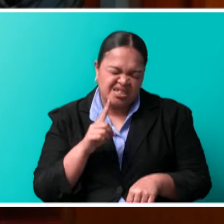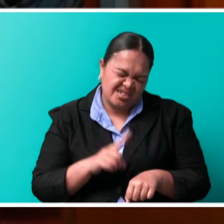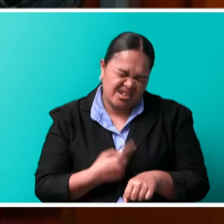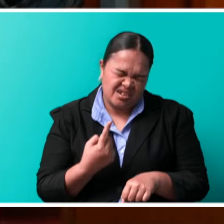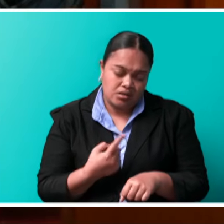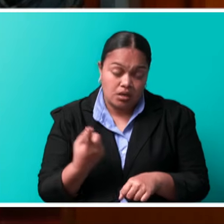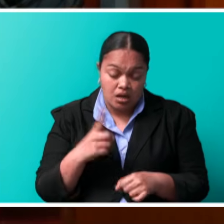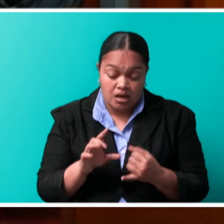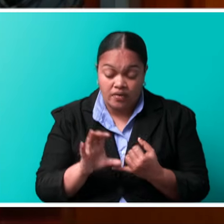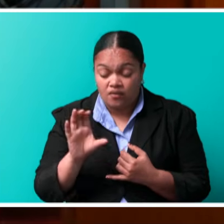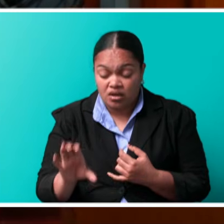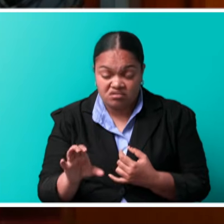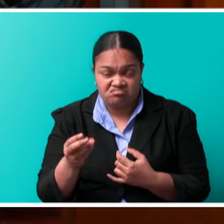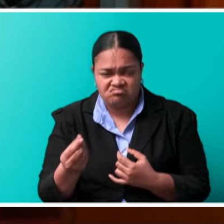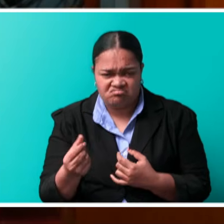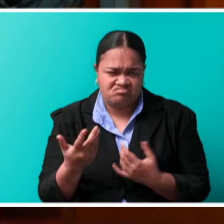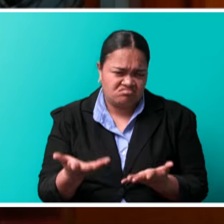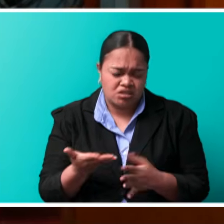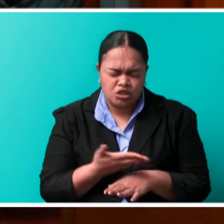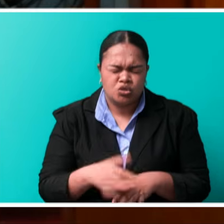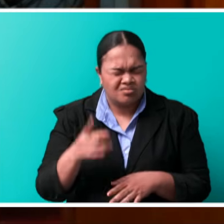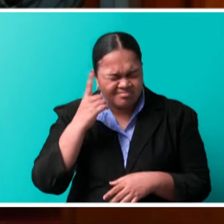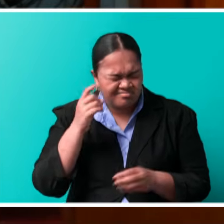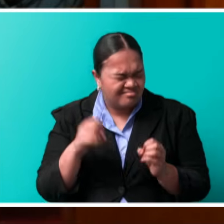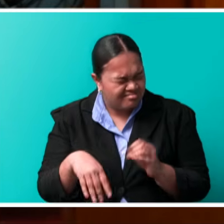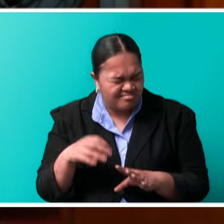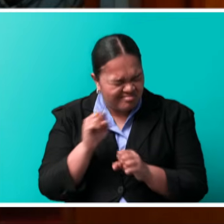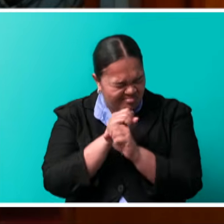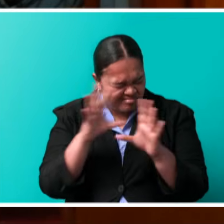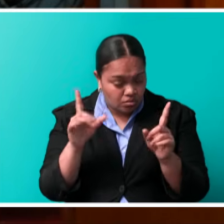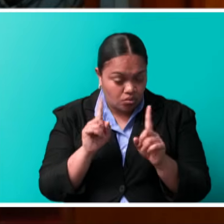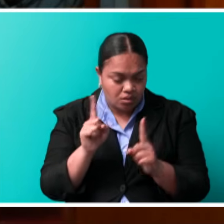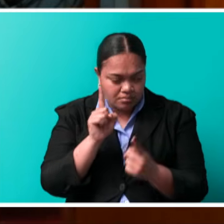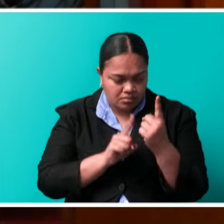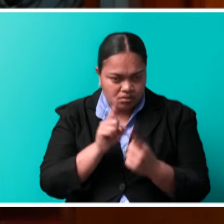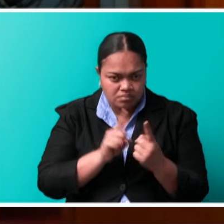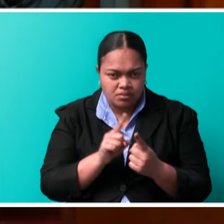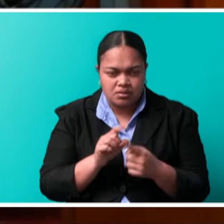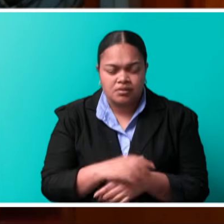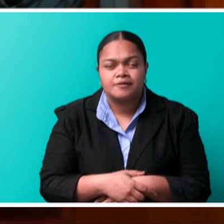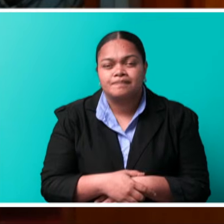and investors, while new incentives for peer-to-peer lending and